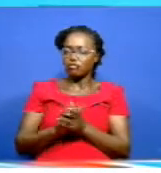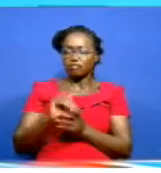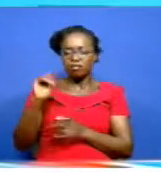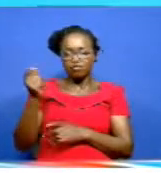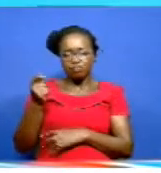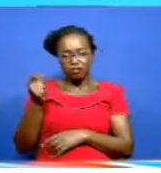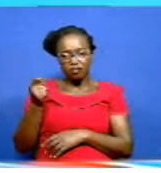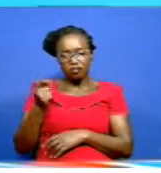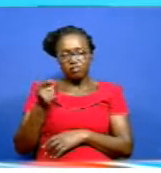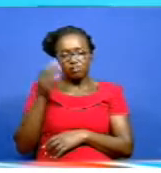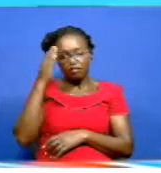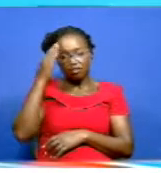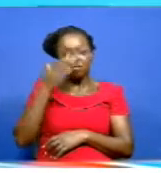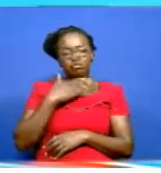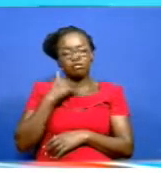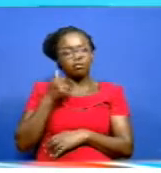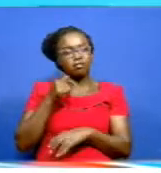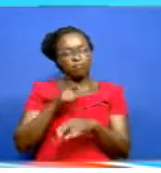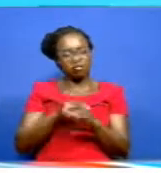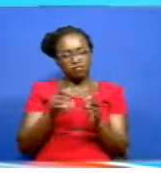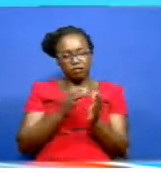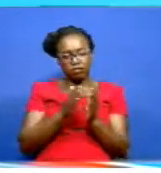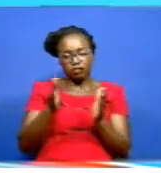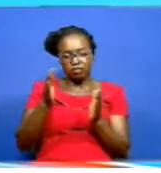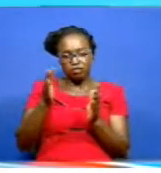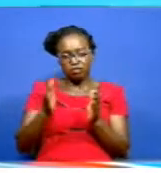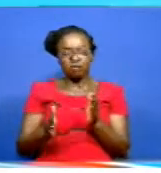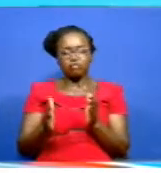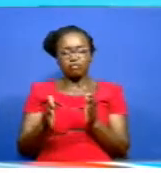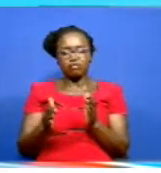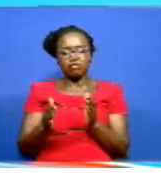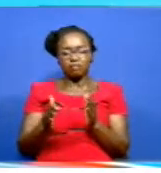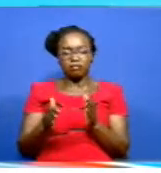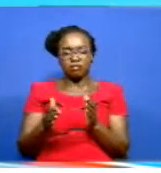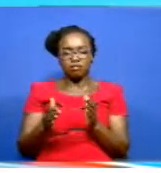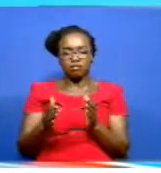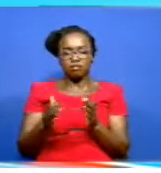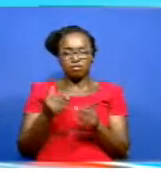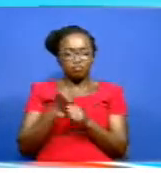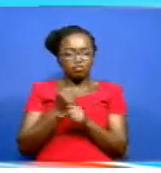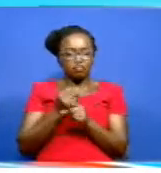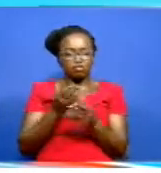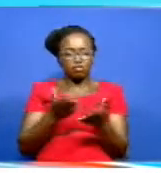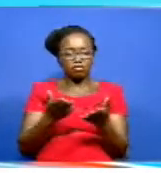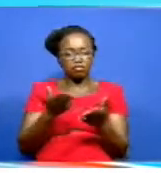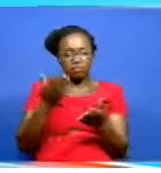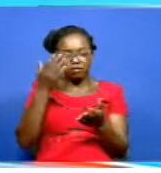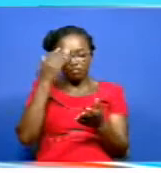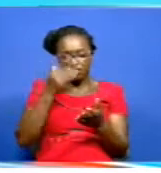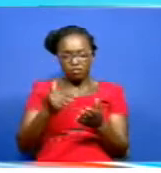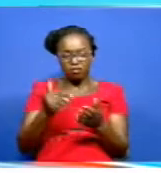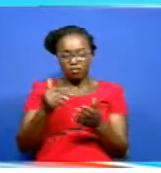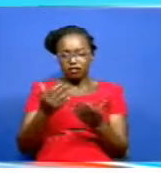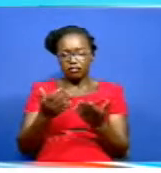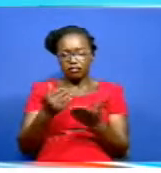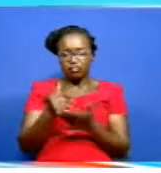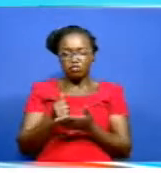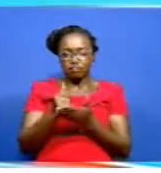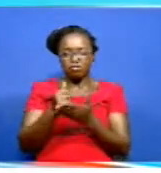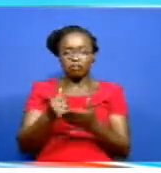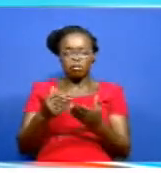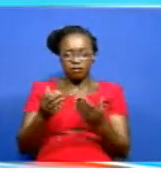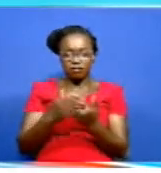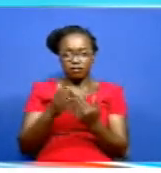know exactly the timeline when we expect. Of course, we are doing this in phases, the healthcare workers,